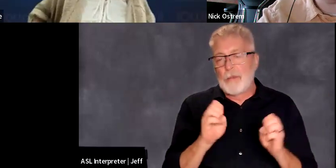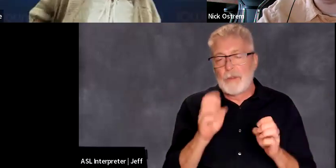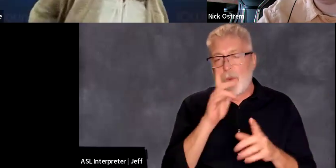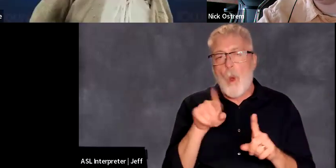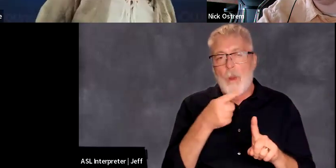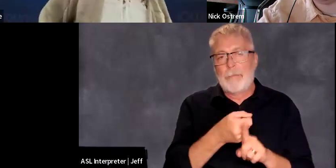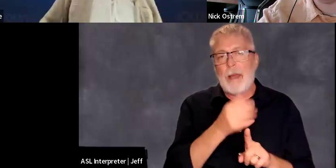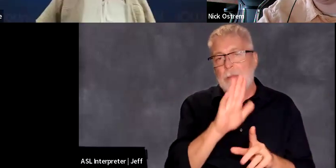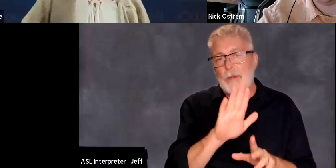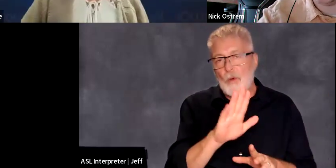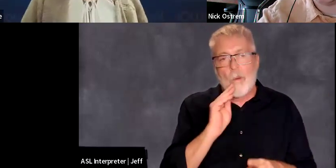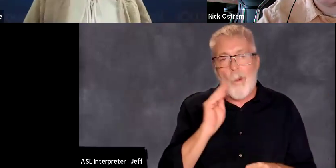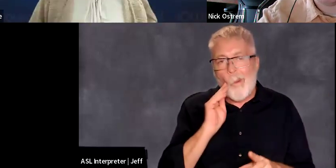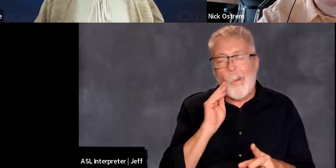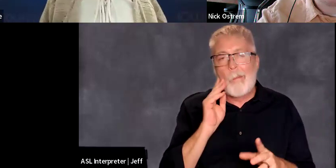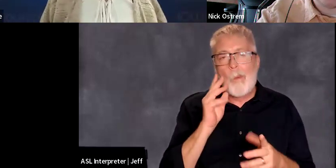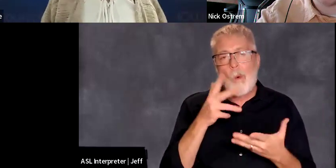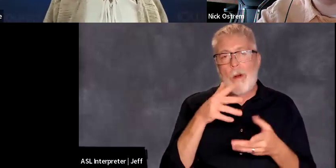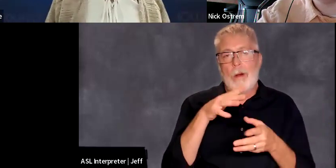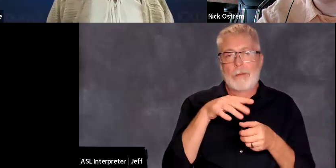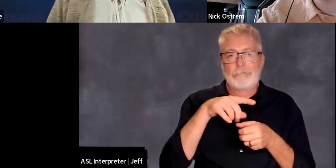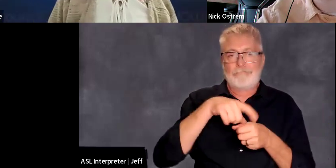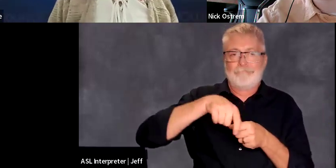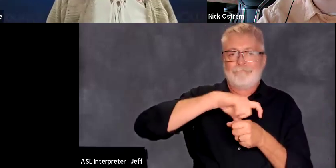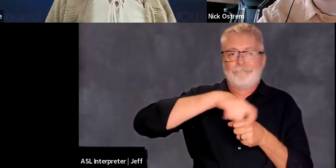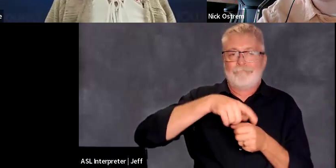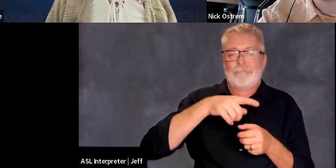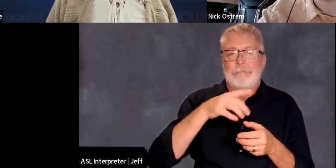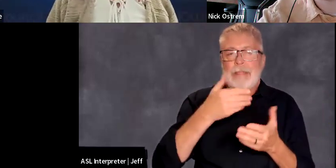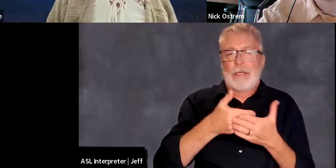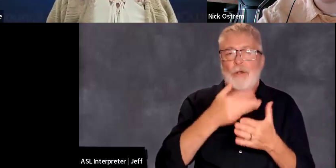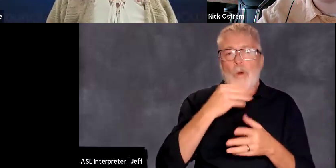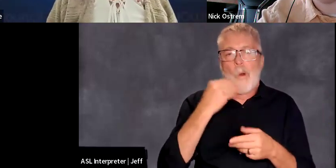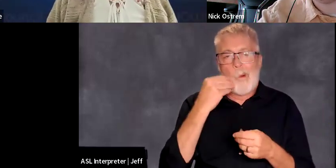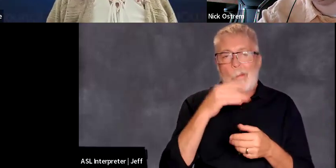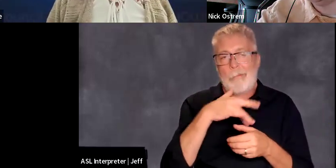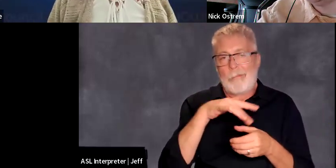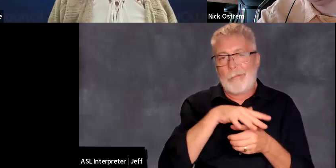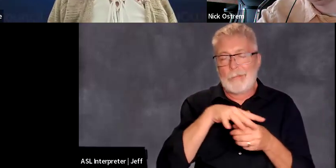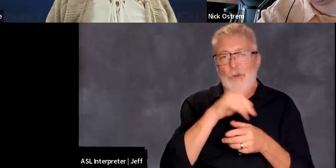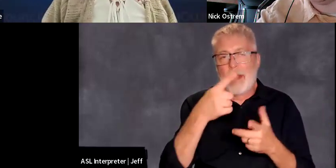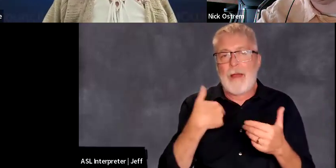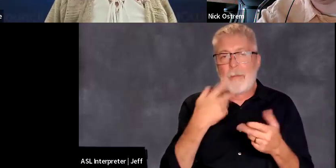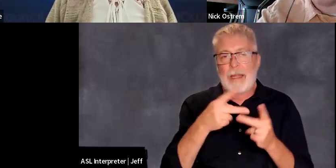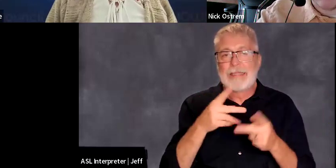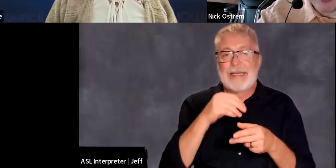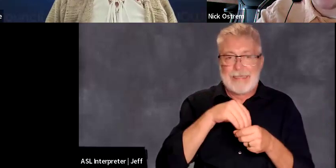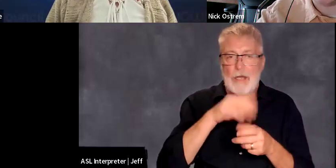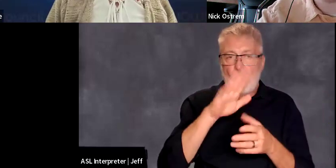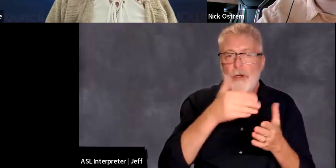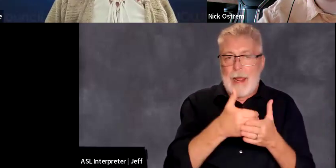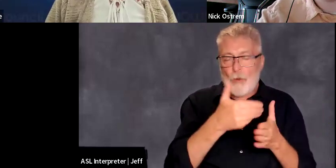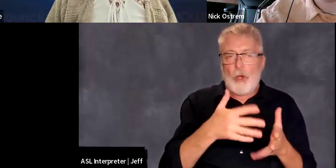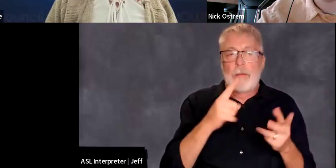your house or your house and the houses in that immediate area. And so you can have a space that's in your neighborhood. And then there may be